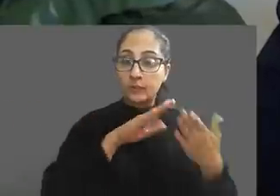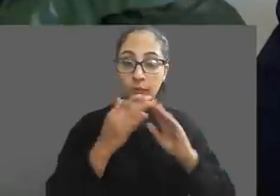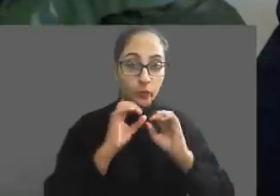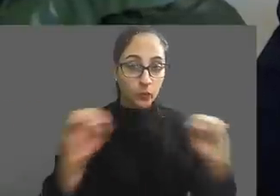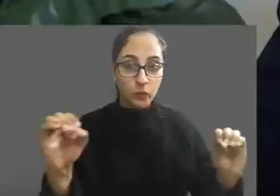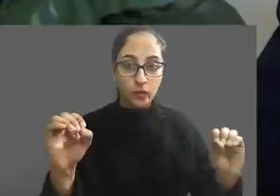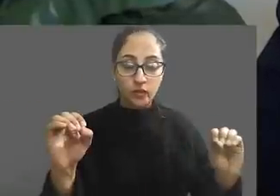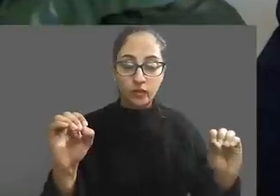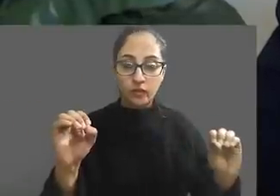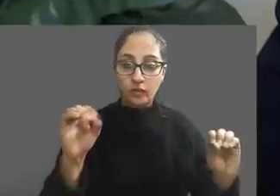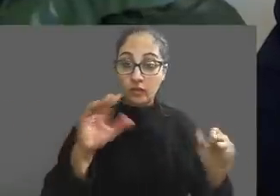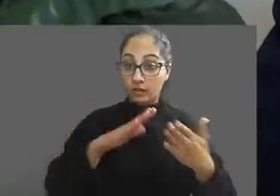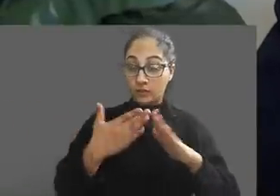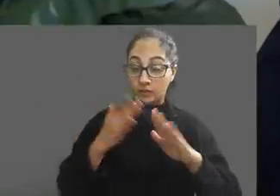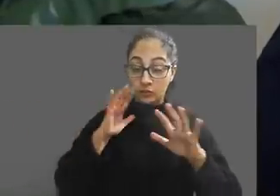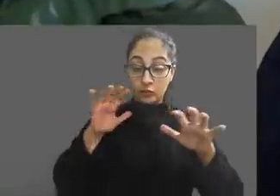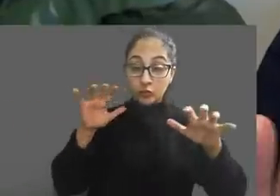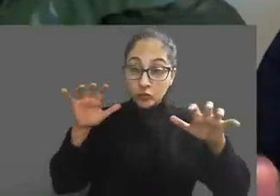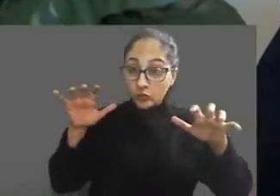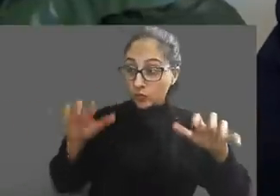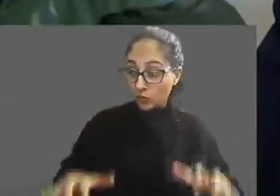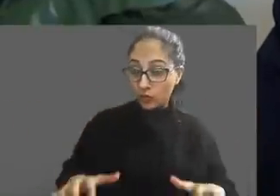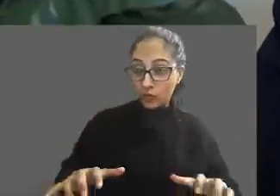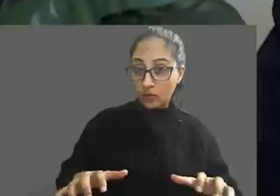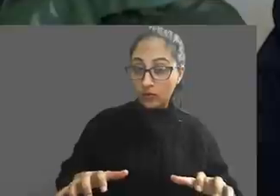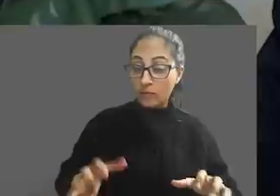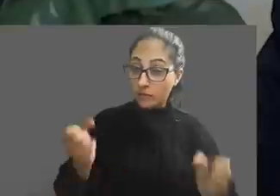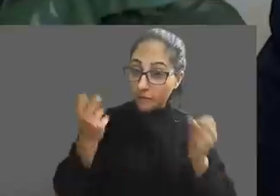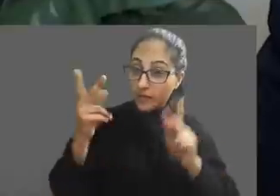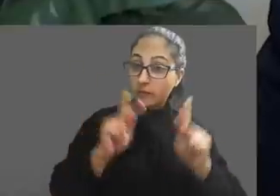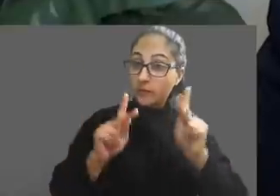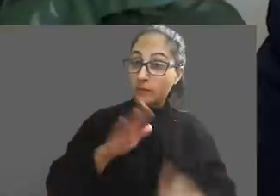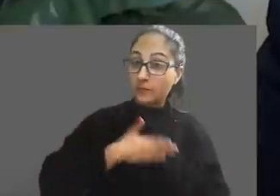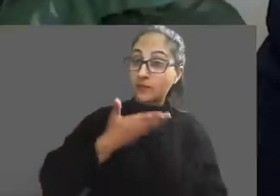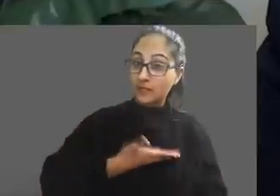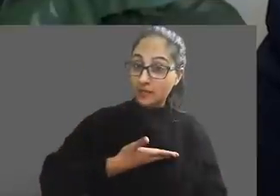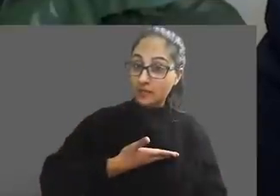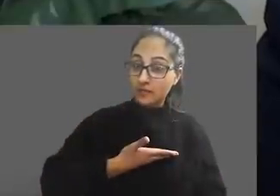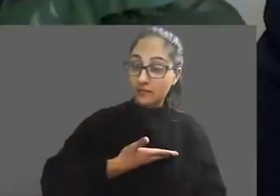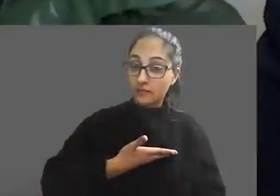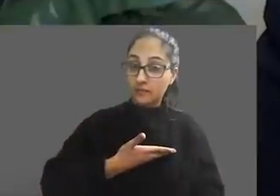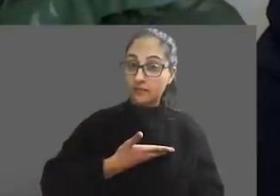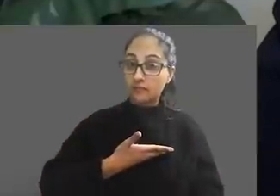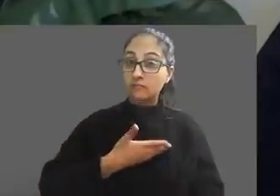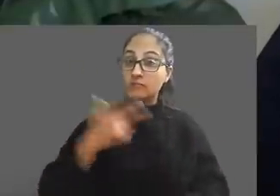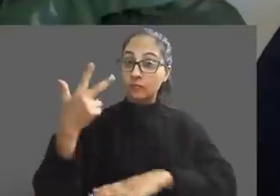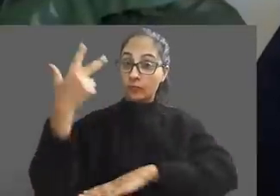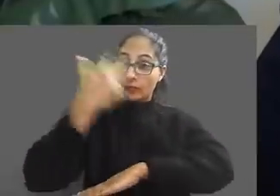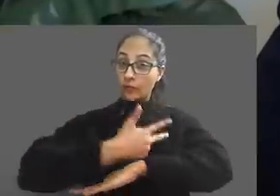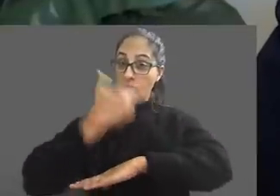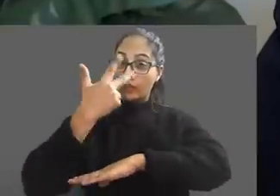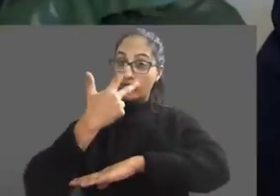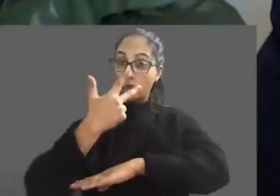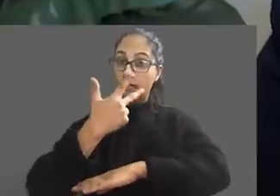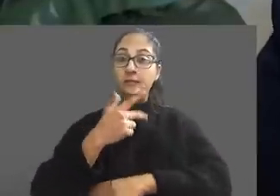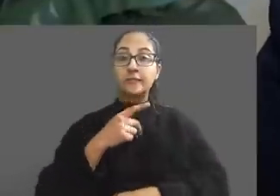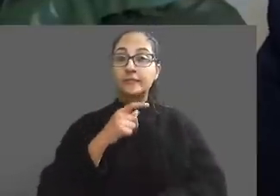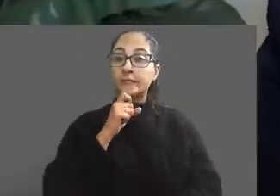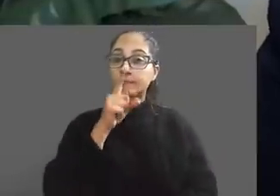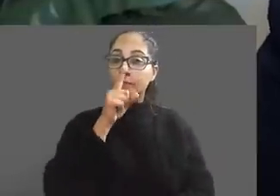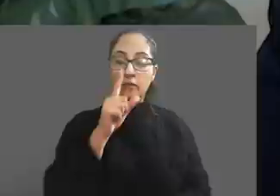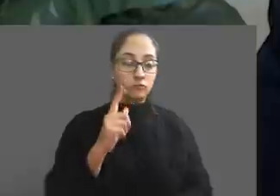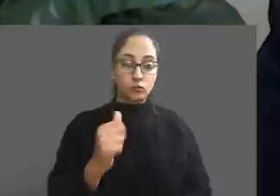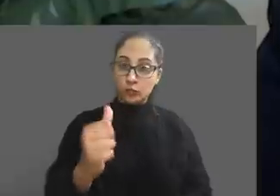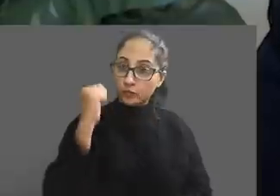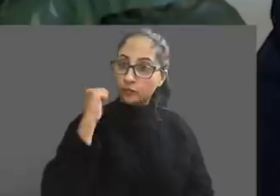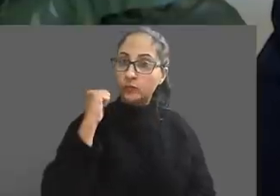Kathiawar." He then left without giving Didar. This stunned the Jamaat and left